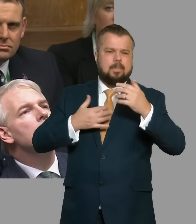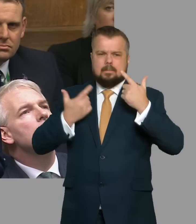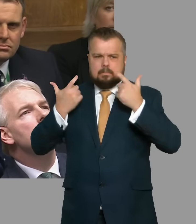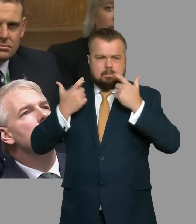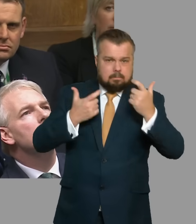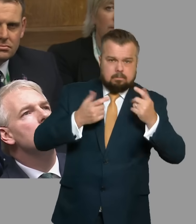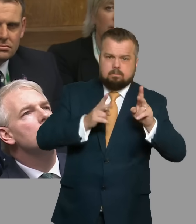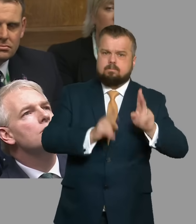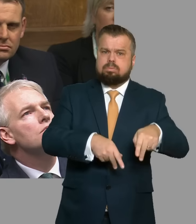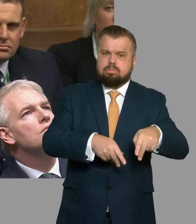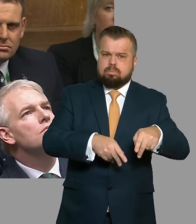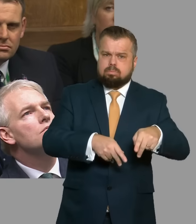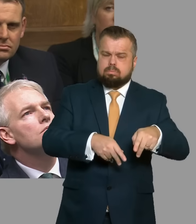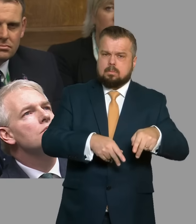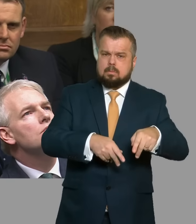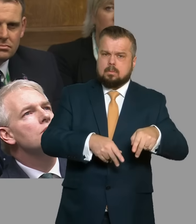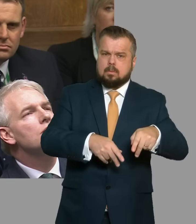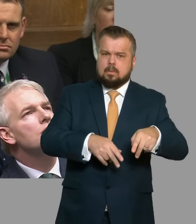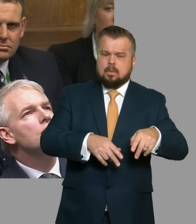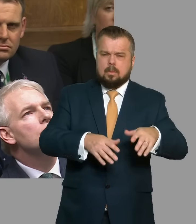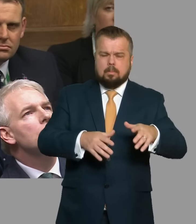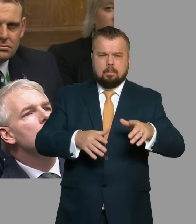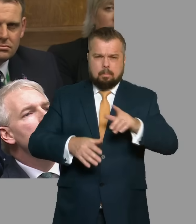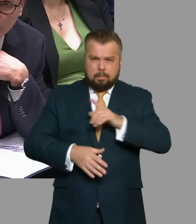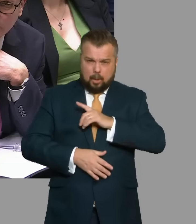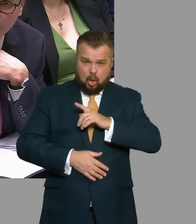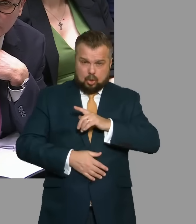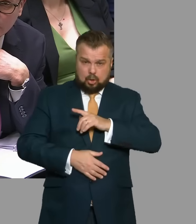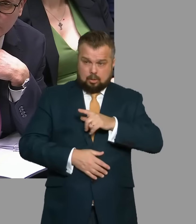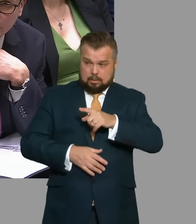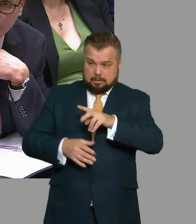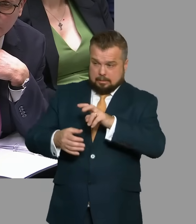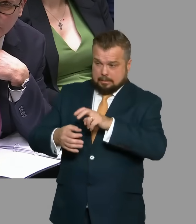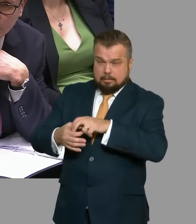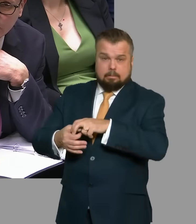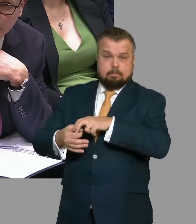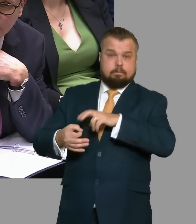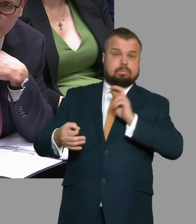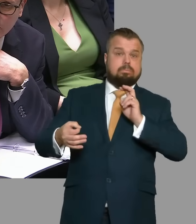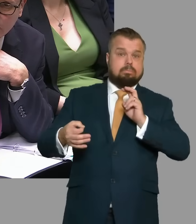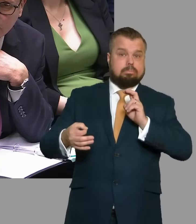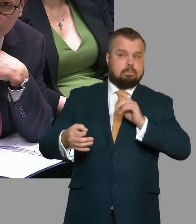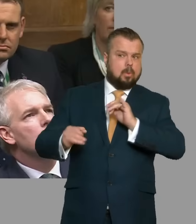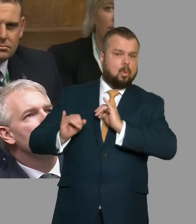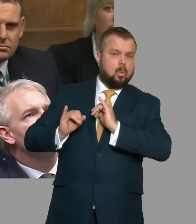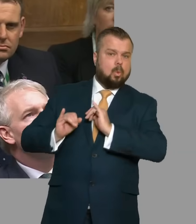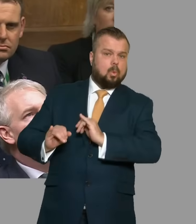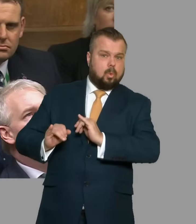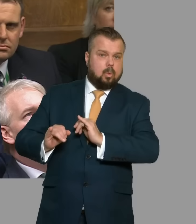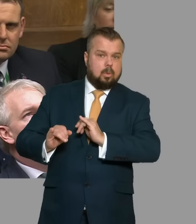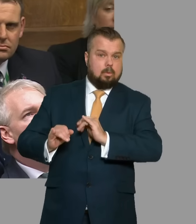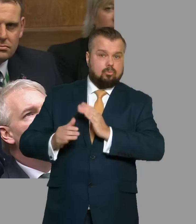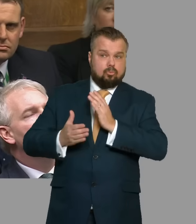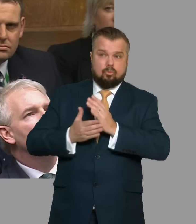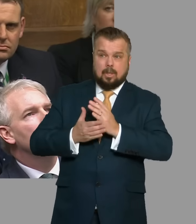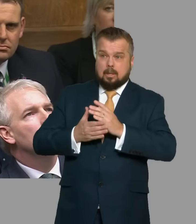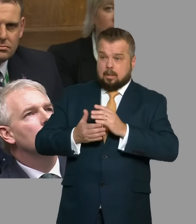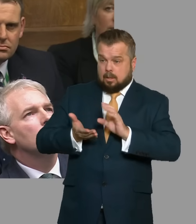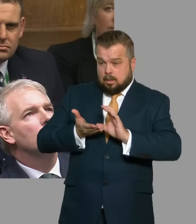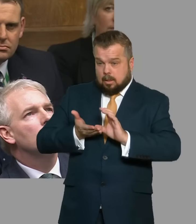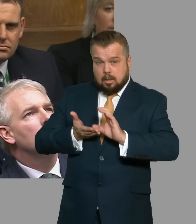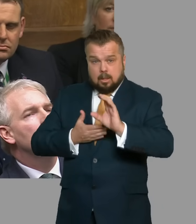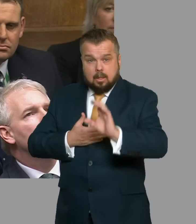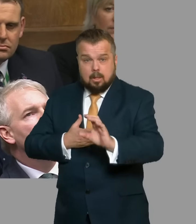compensation paid to the children that he left behind. I know the Prime Minister would want to right this wrong. I wrote to the